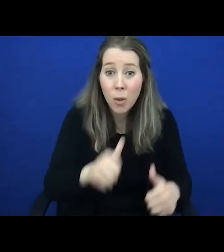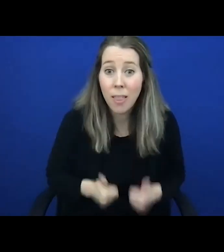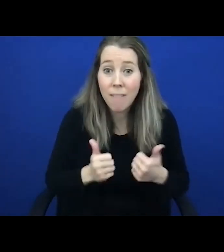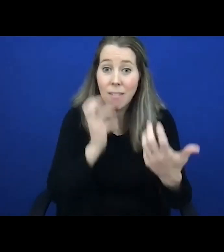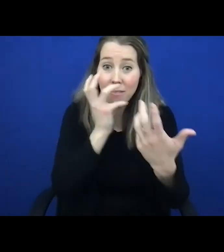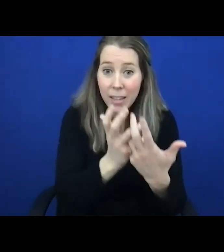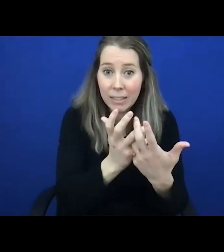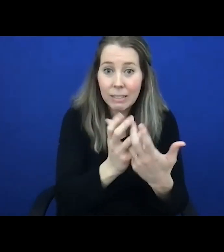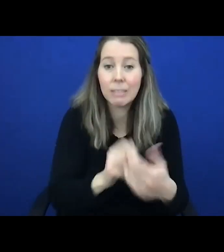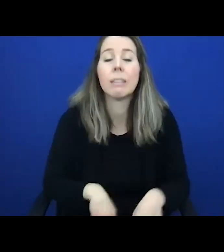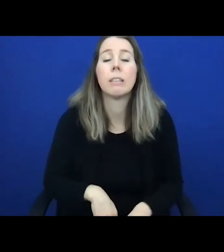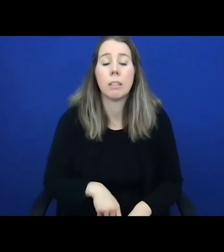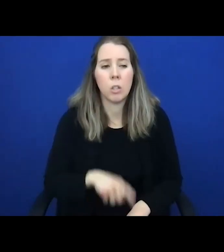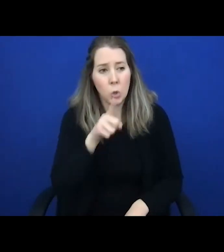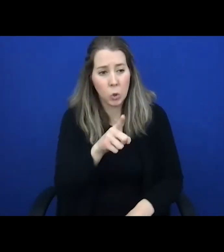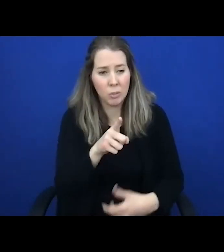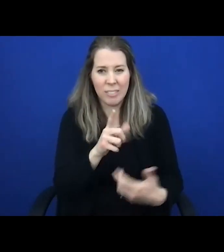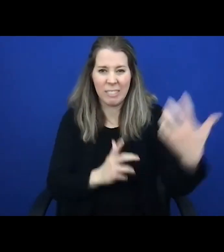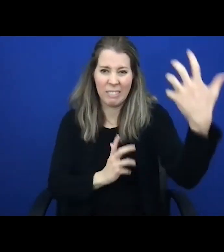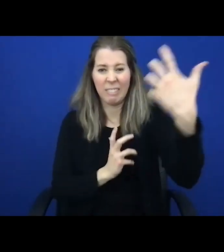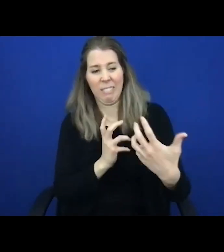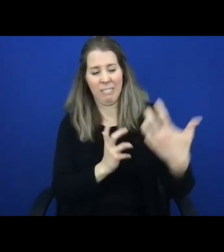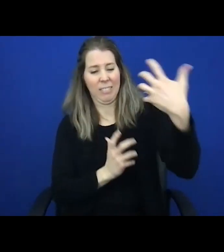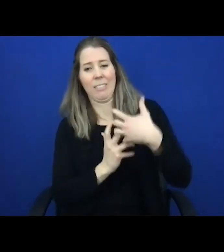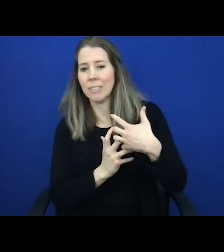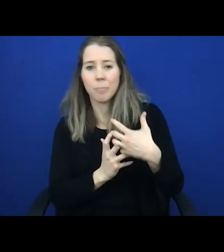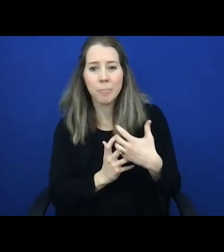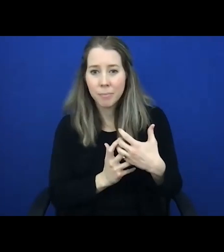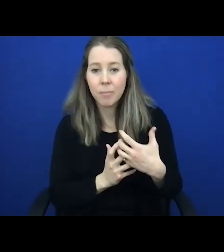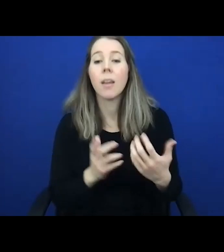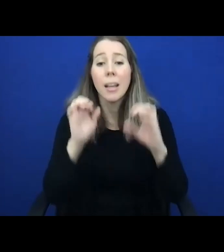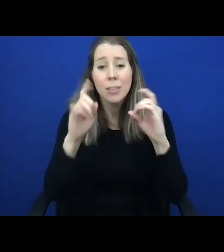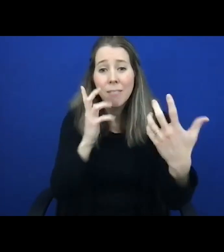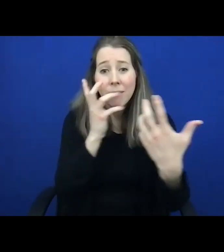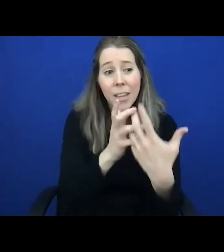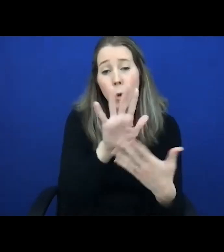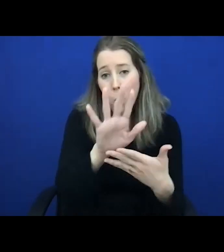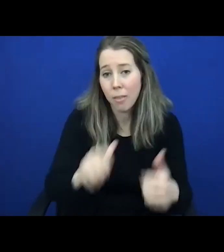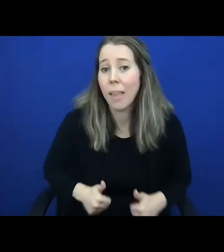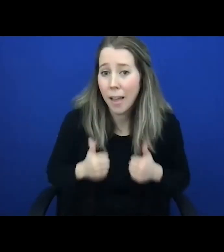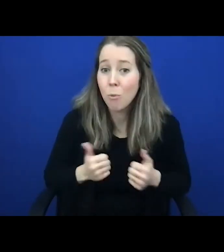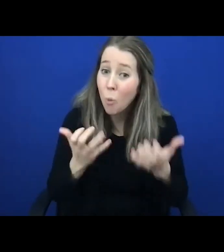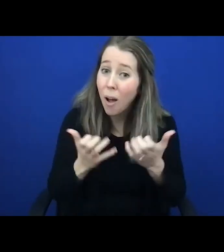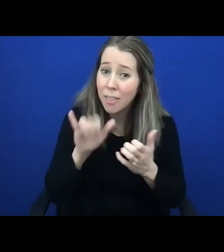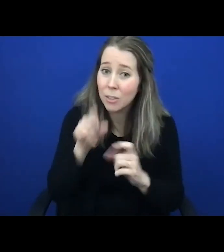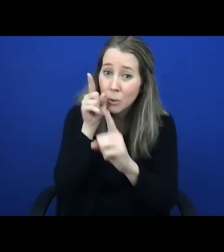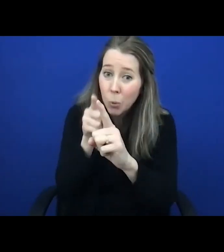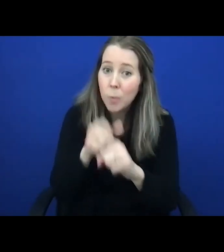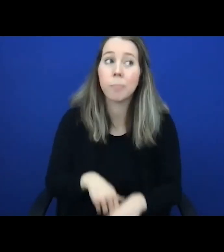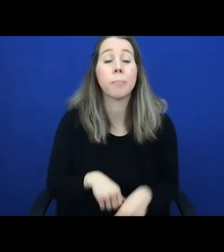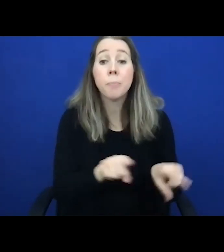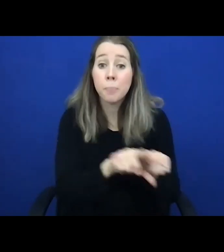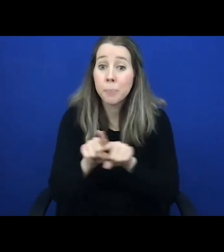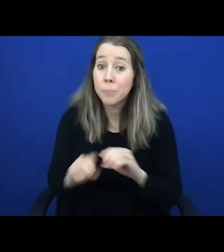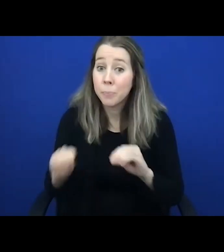us into your life, right? So we want education to fit in that way. And then it can be more affordable.